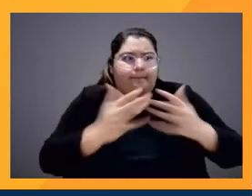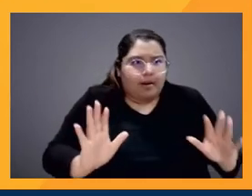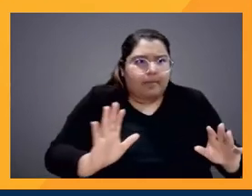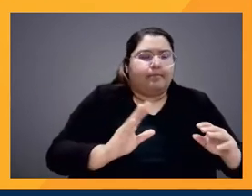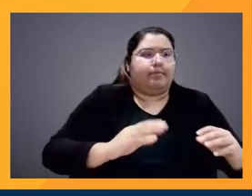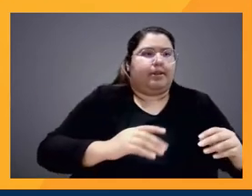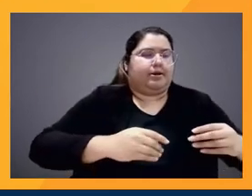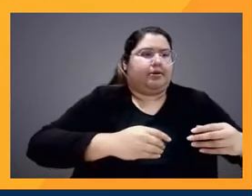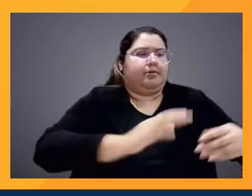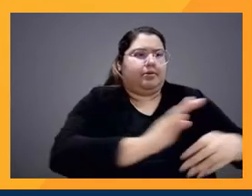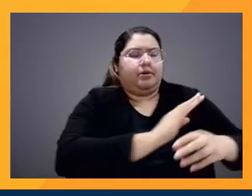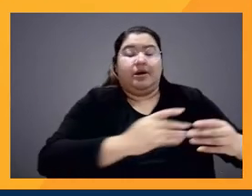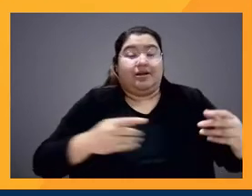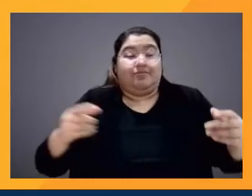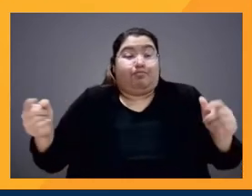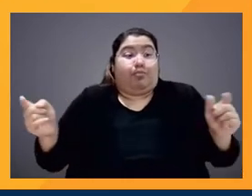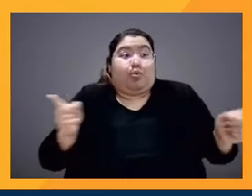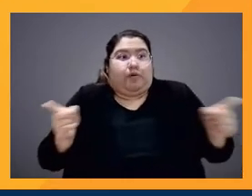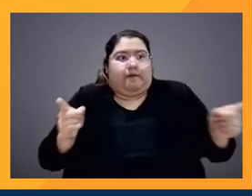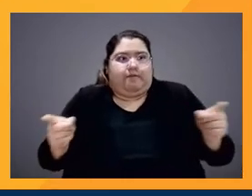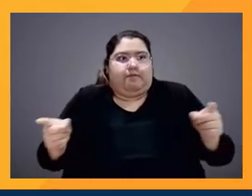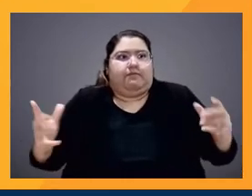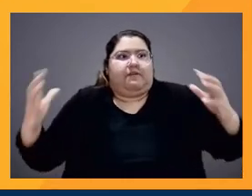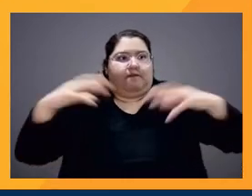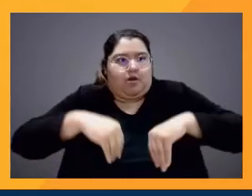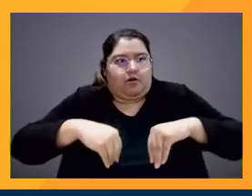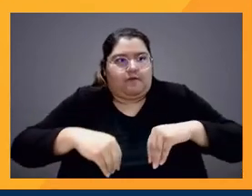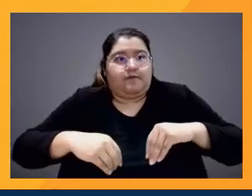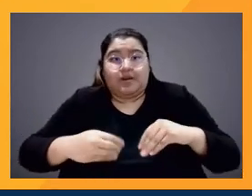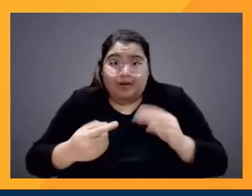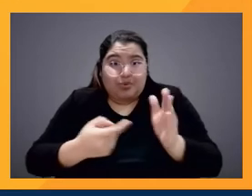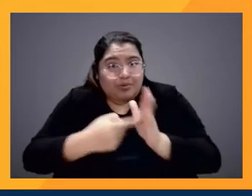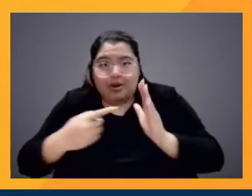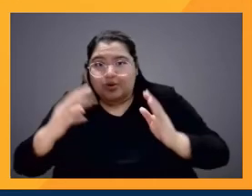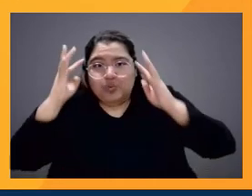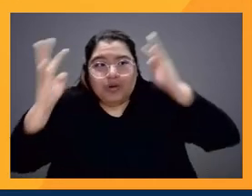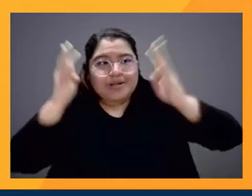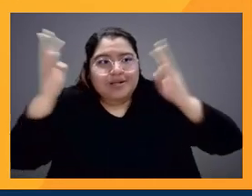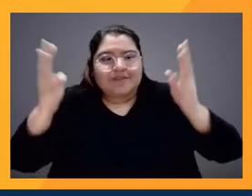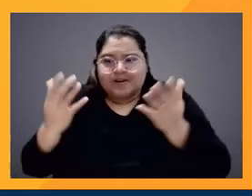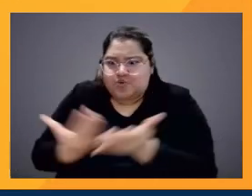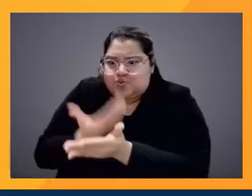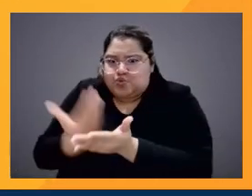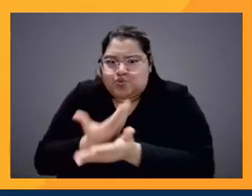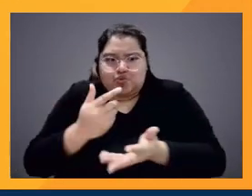money sort of out there helping folks out, whether it be through,